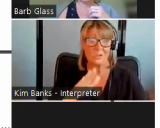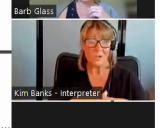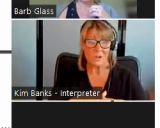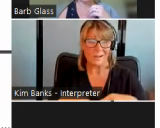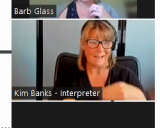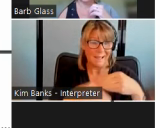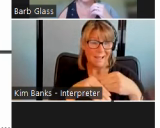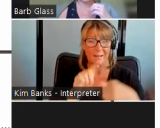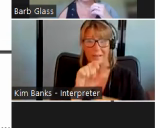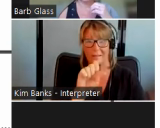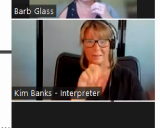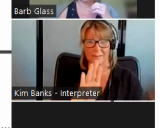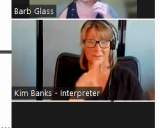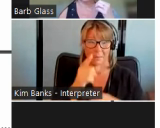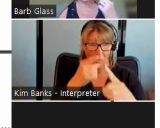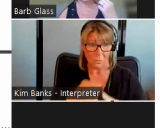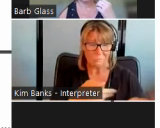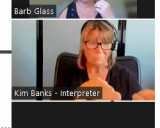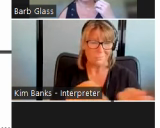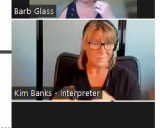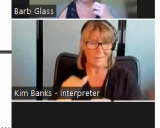adding sub-goals and plan items,